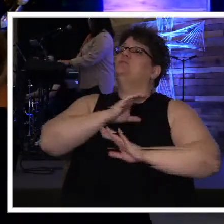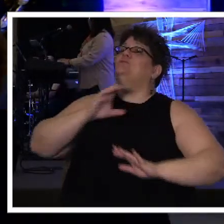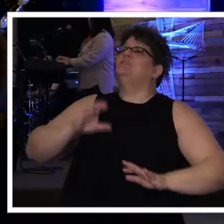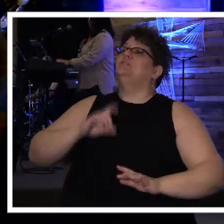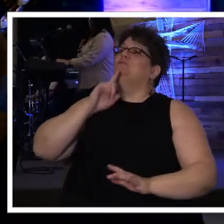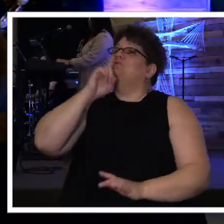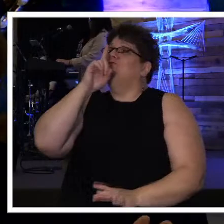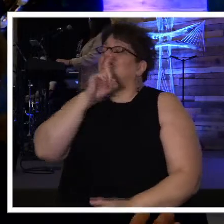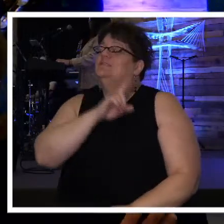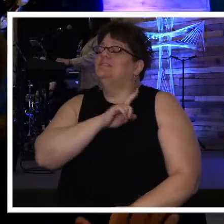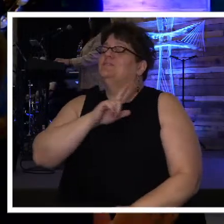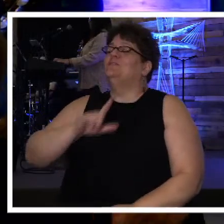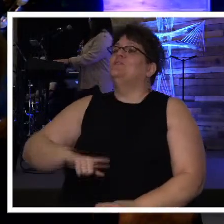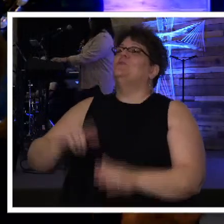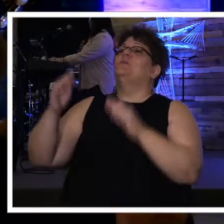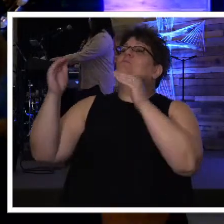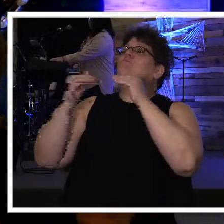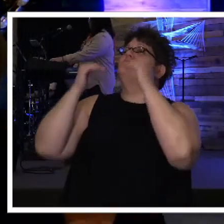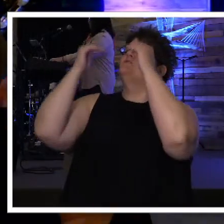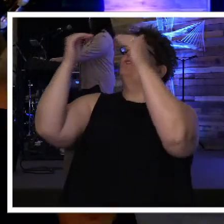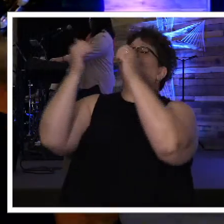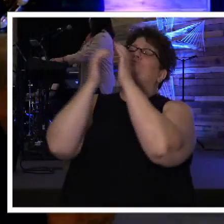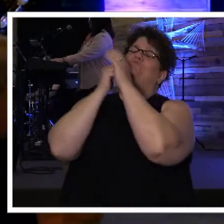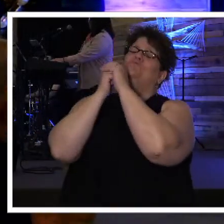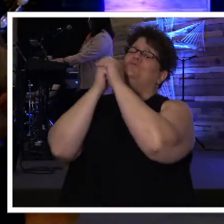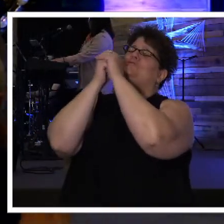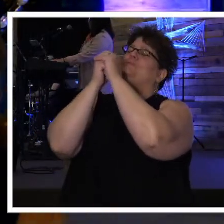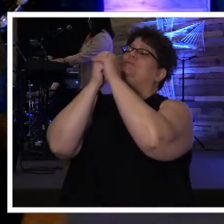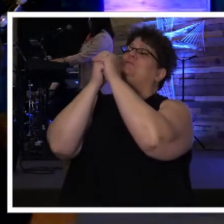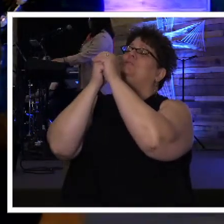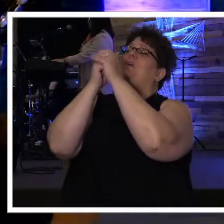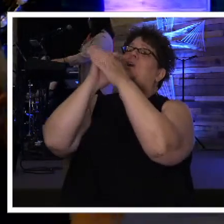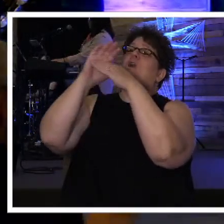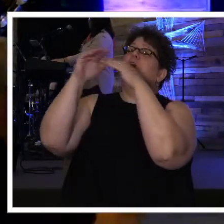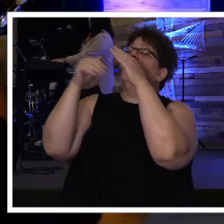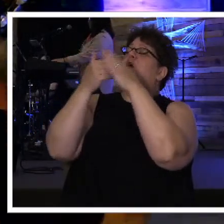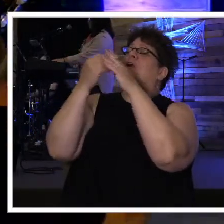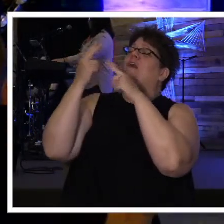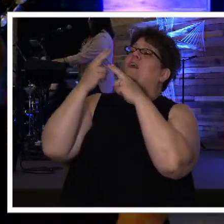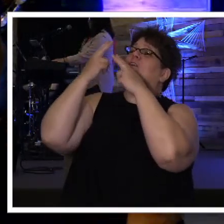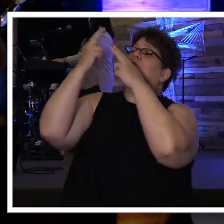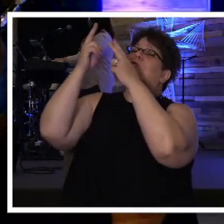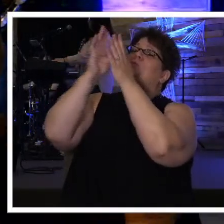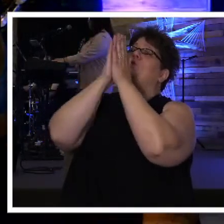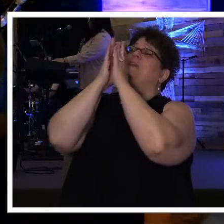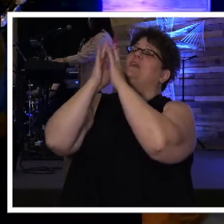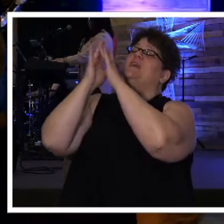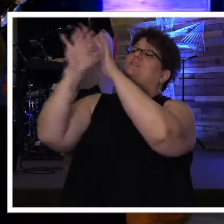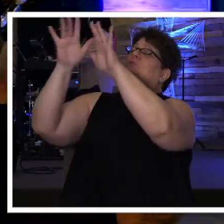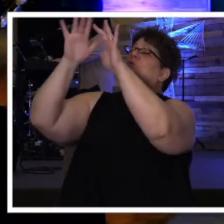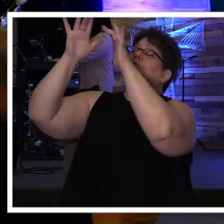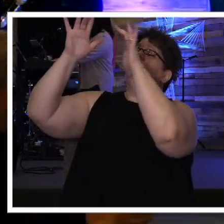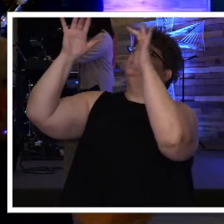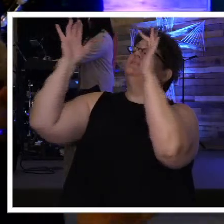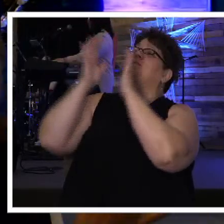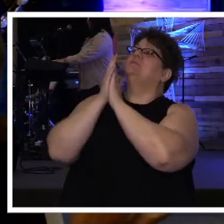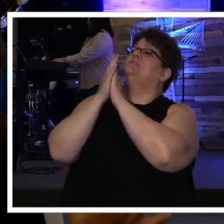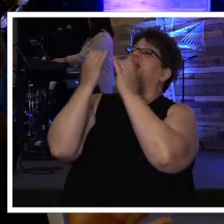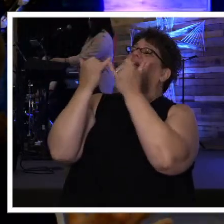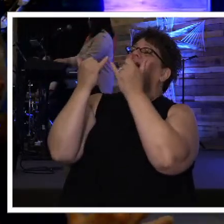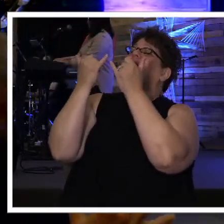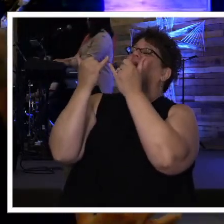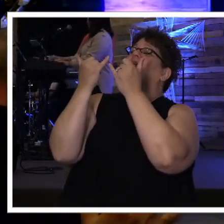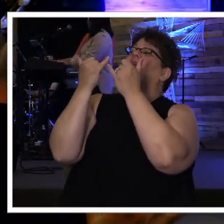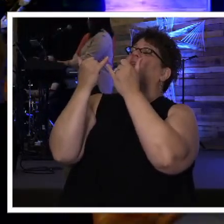God. We exalt you, O God. We give you all the praise, all the honor, and all the glory today, O God. For Lord, you